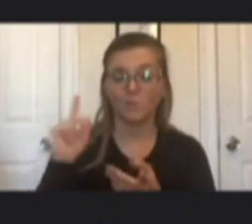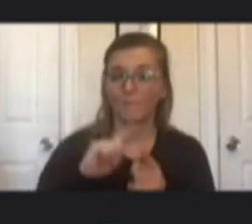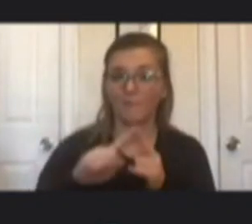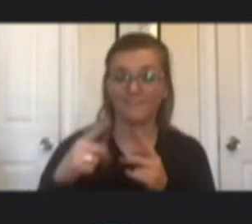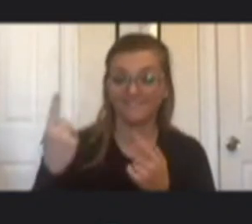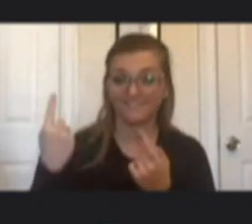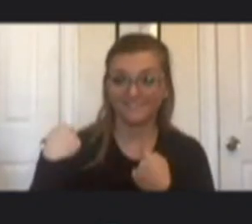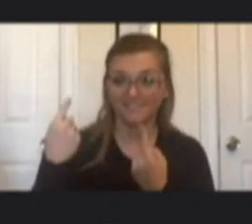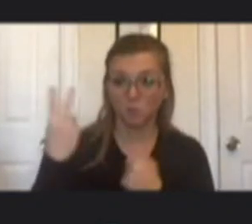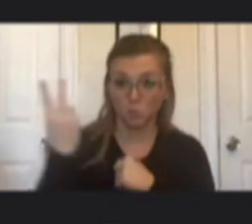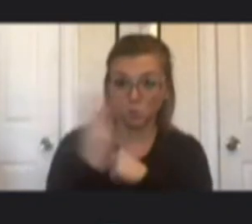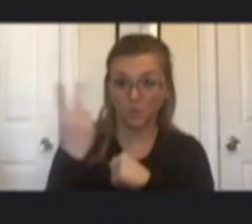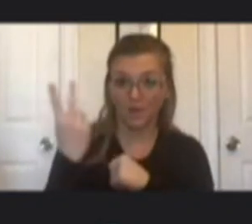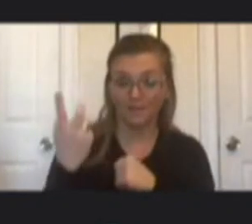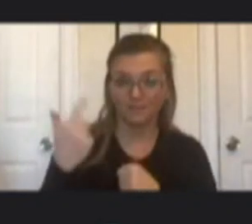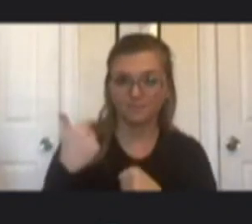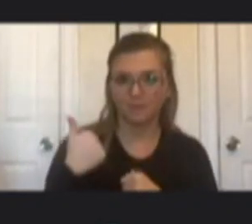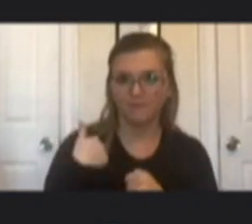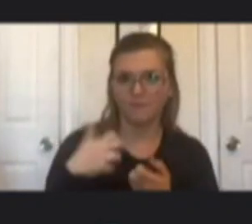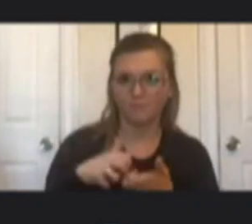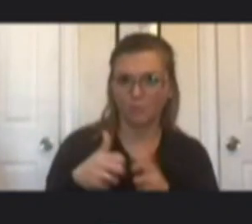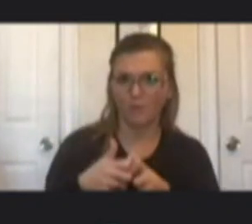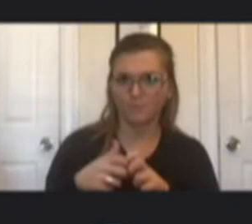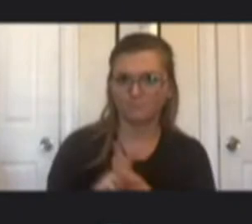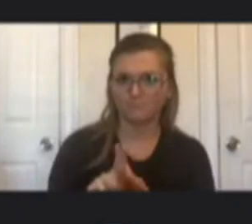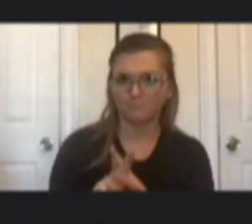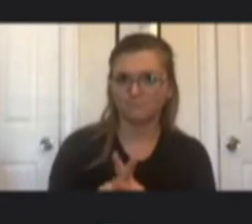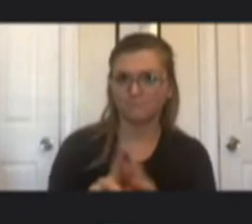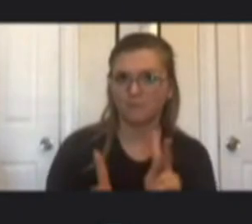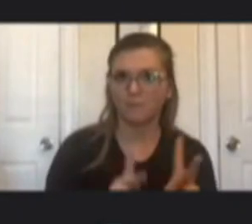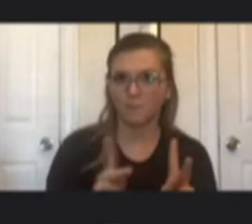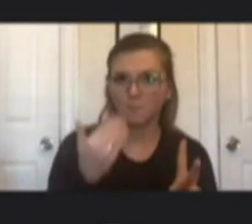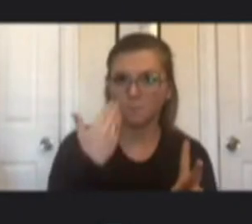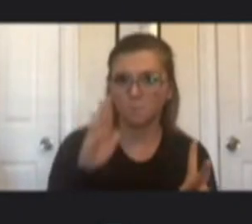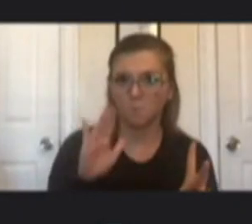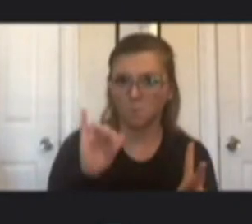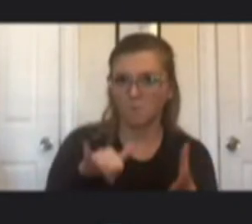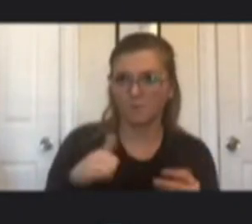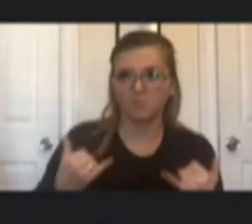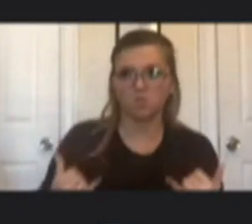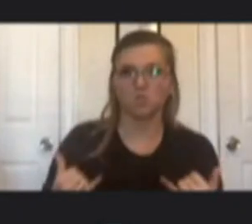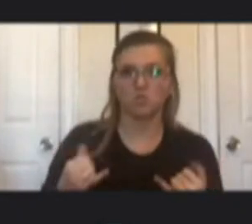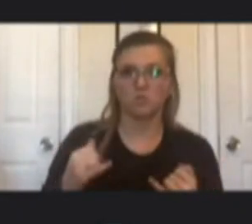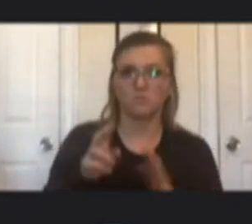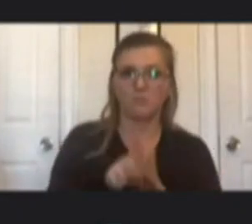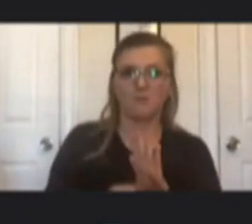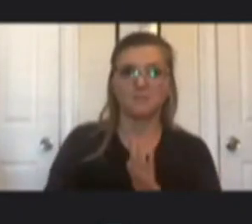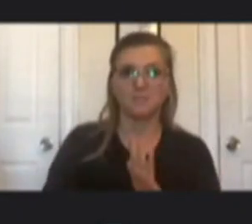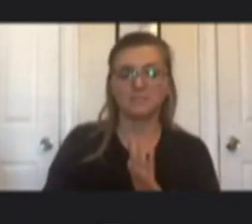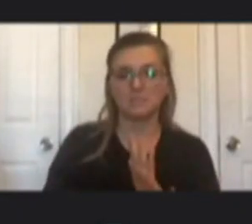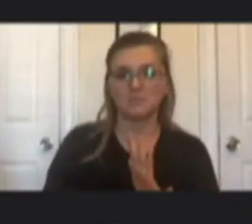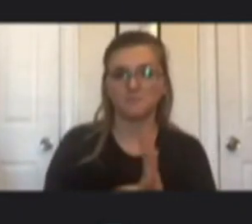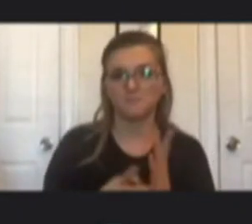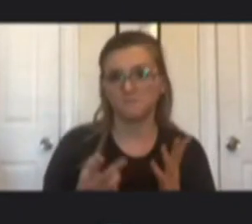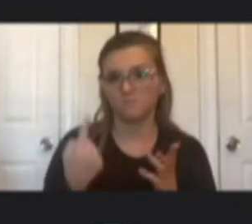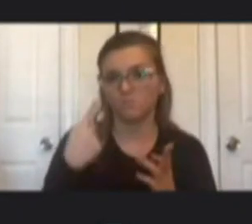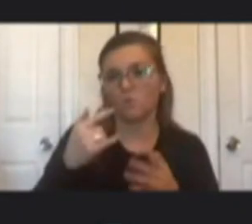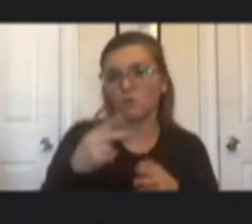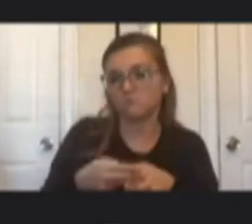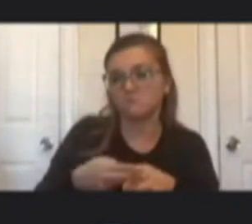into problems with staff not knowing that that's the current interim